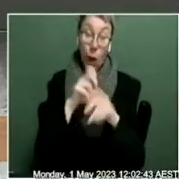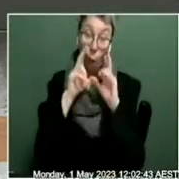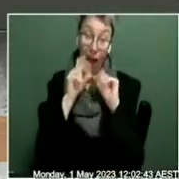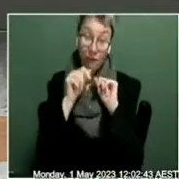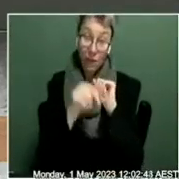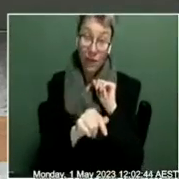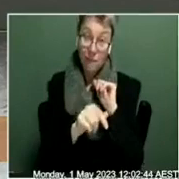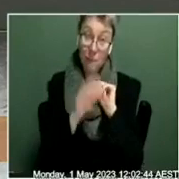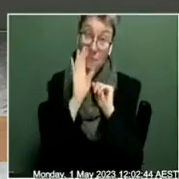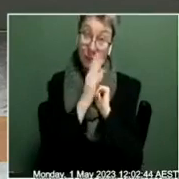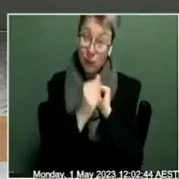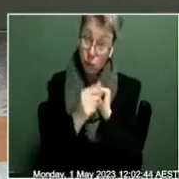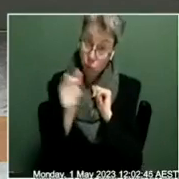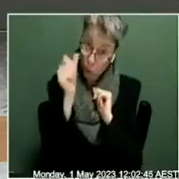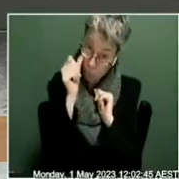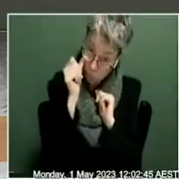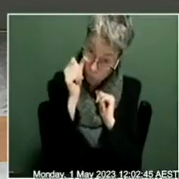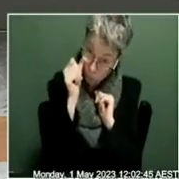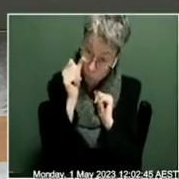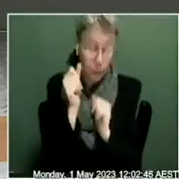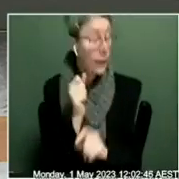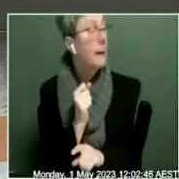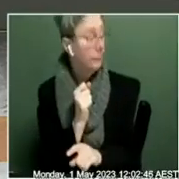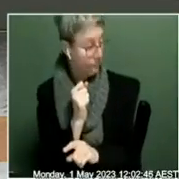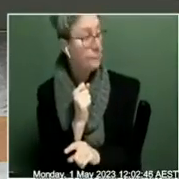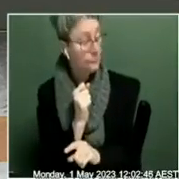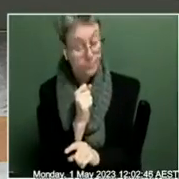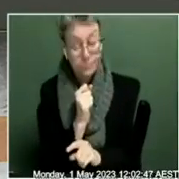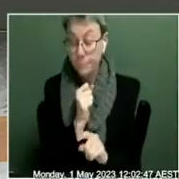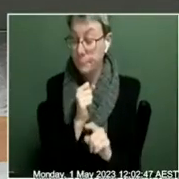the next page on, 143.